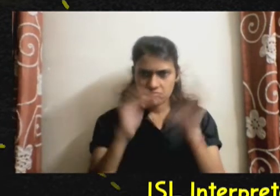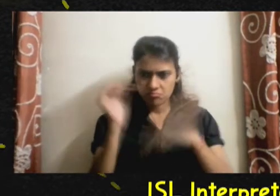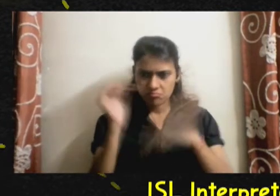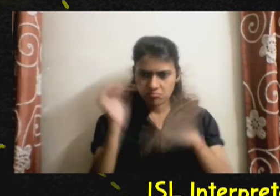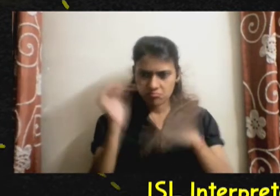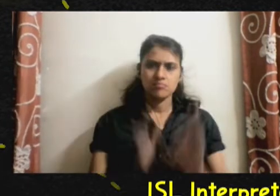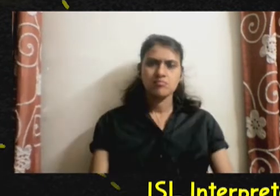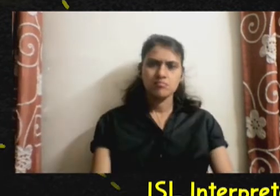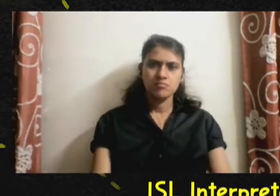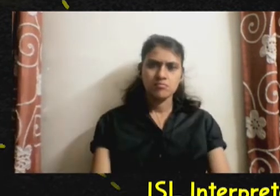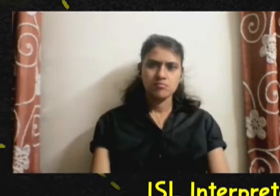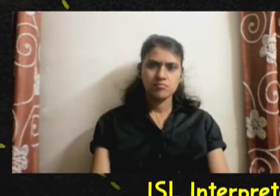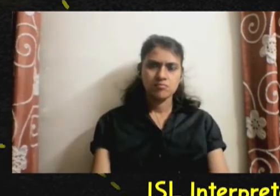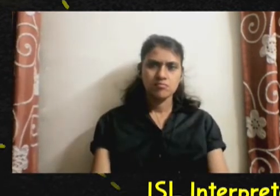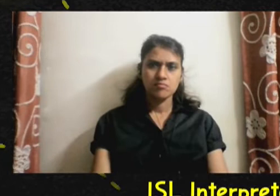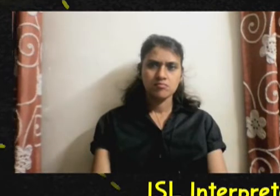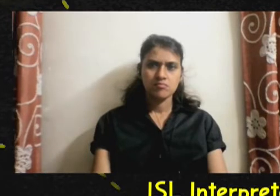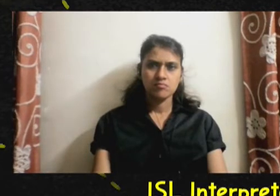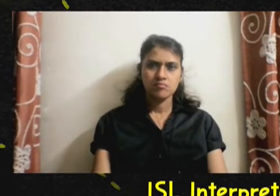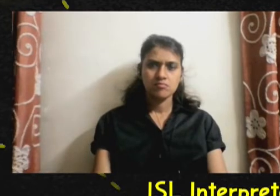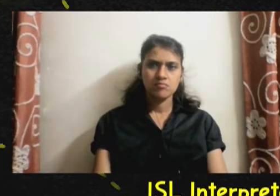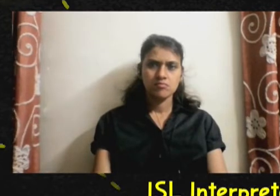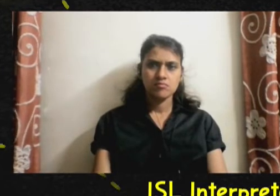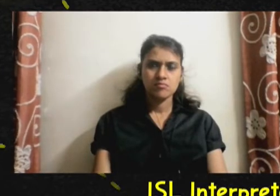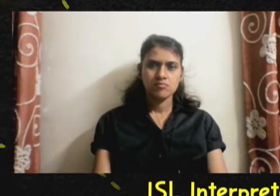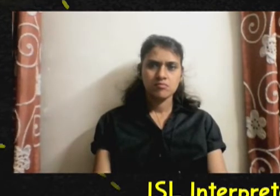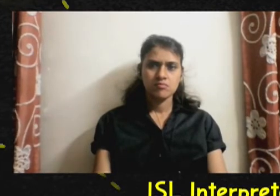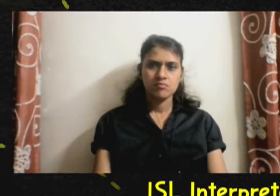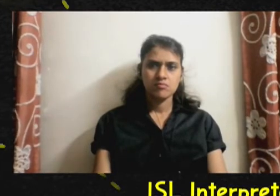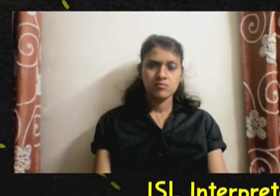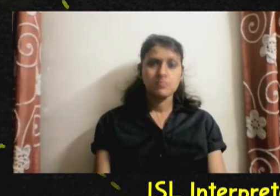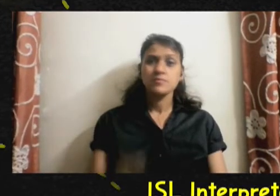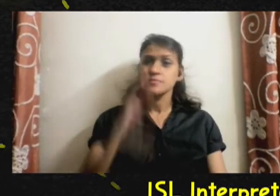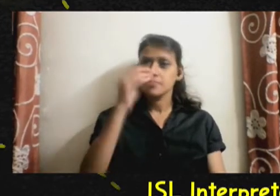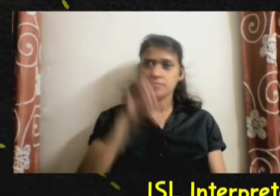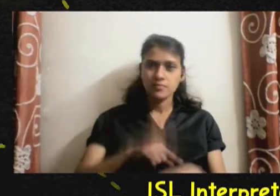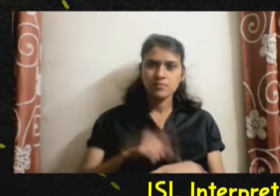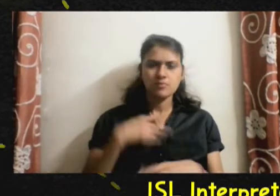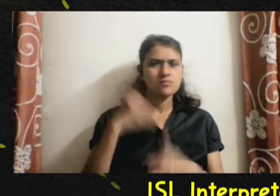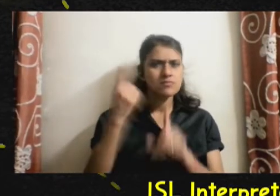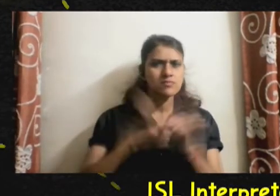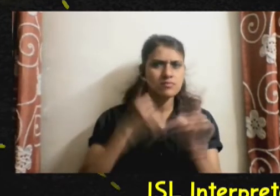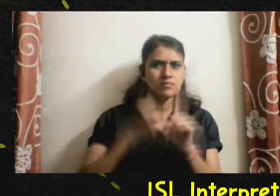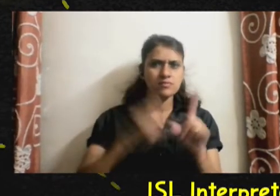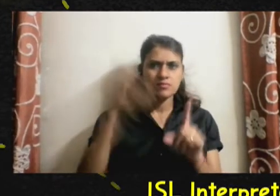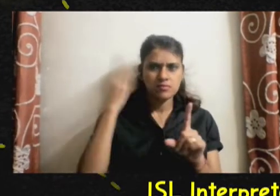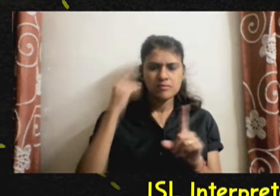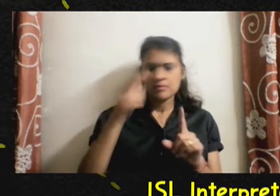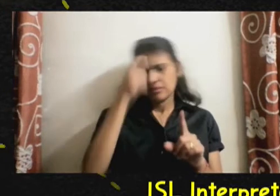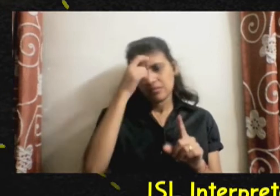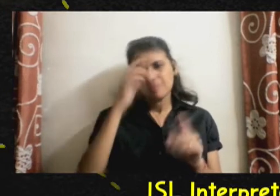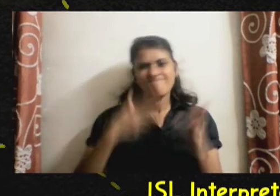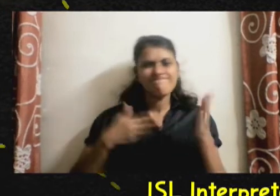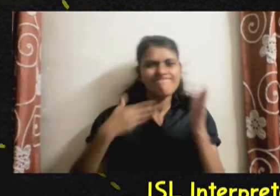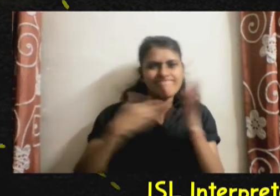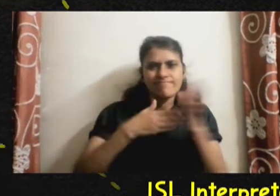like they were speaking to a helpline. So I certainly have to say that those early years it was quite a bit of a challenge, because on the other hand